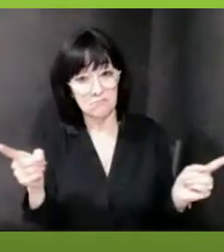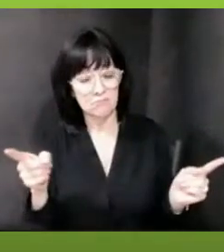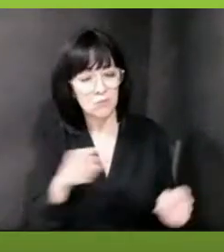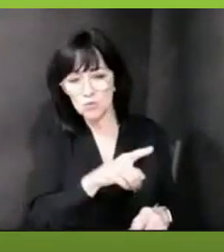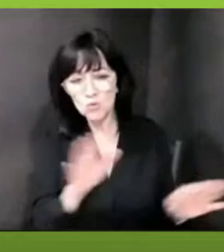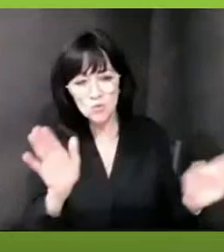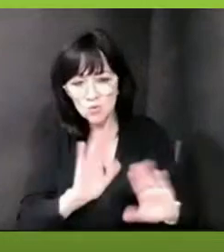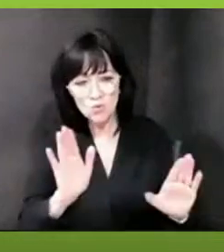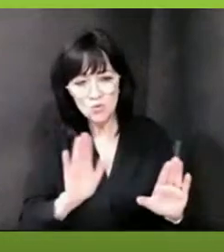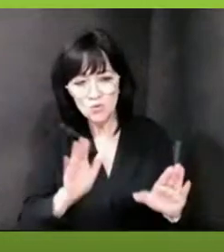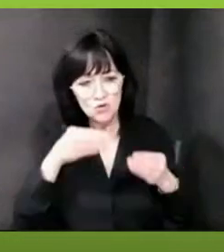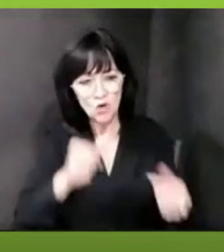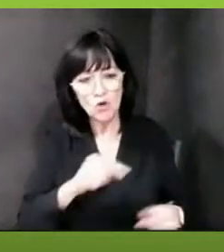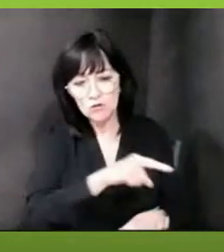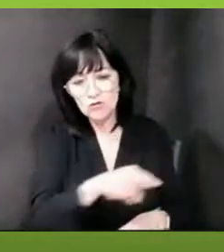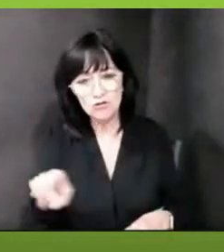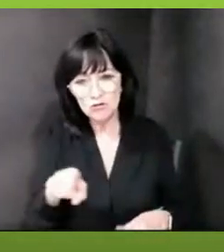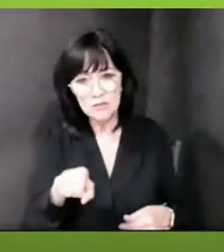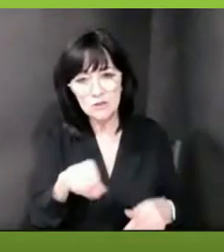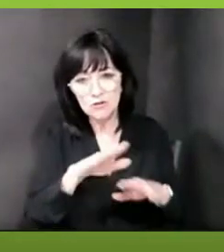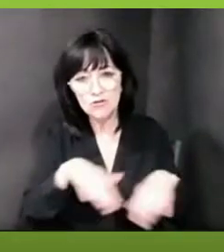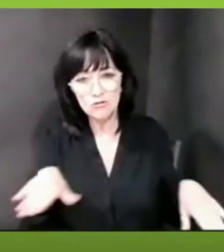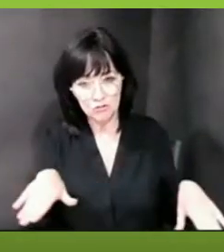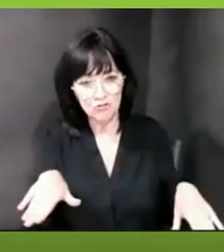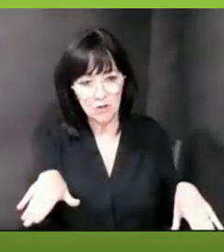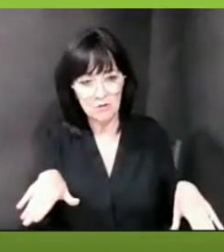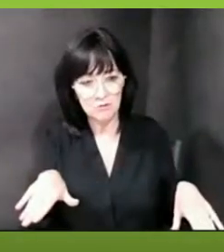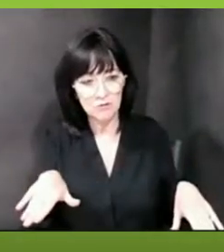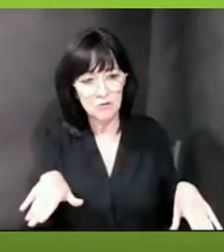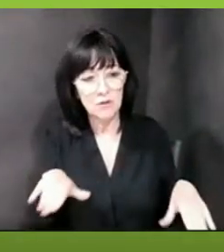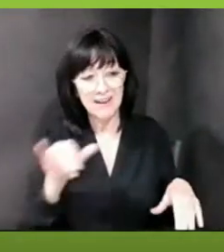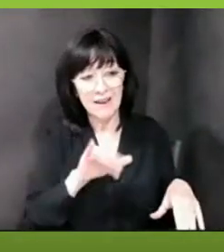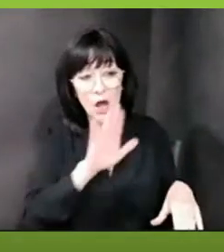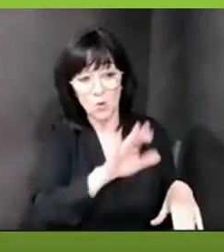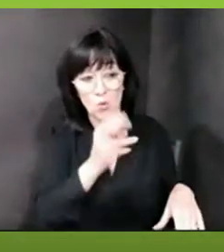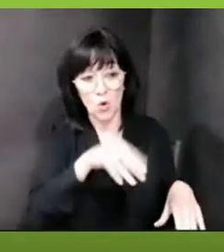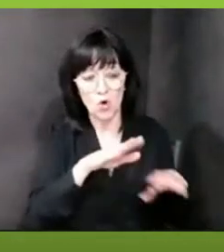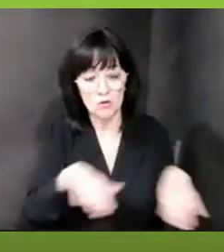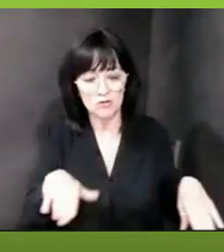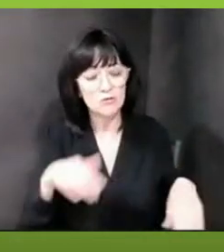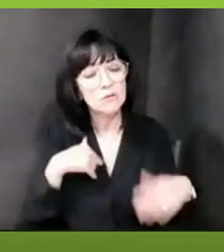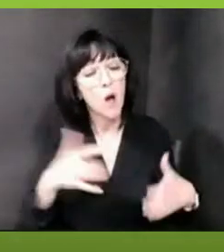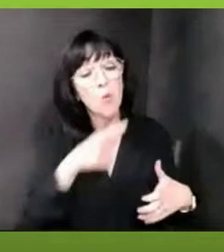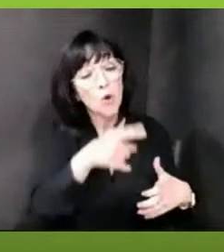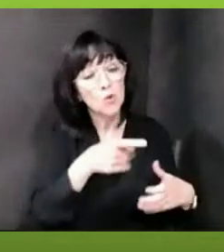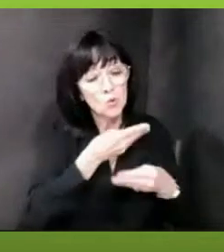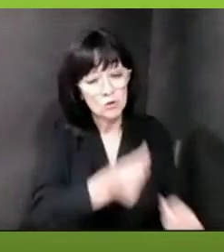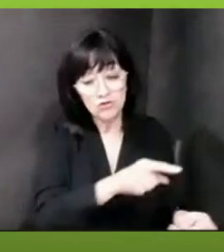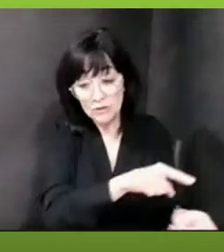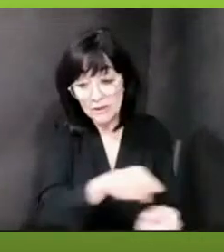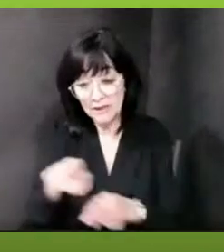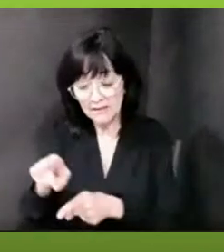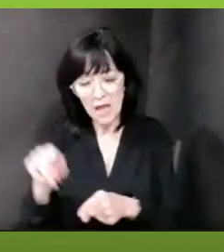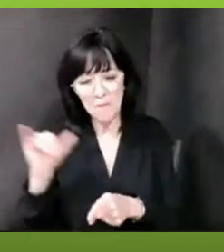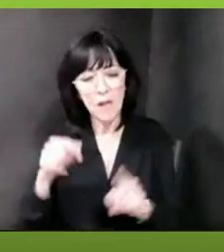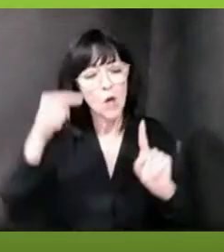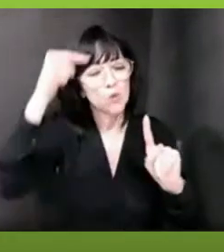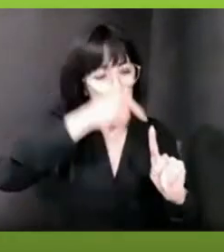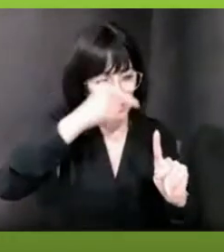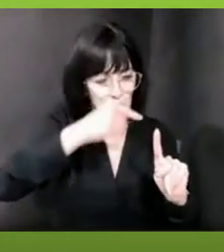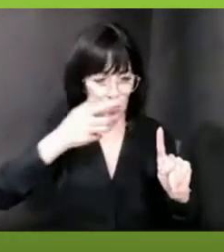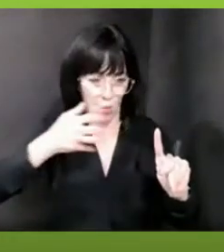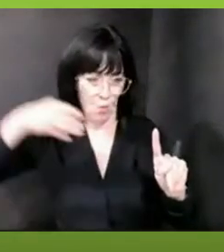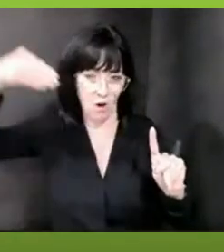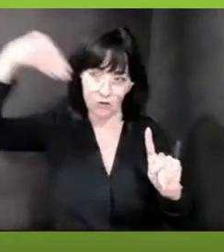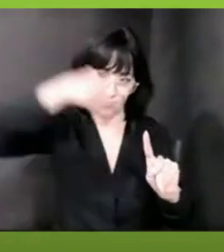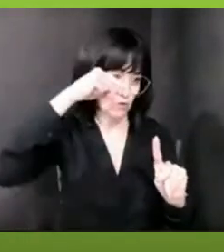children. I want you to treat them like how you would like to be treated. So every time I would approach a child, no matter what's going on, I think of